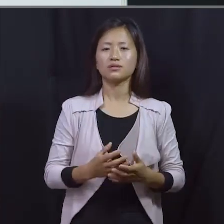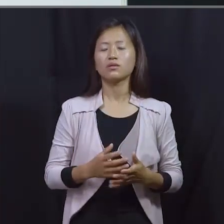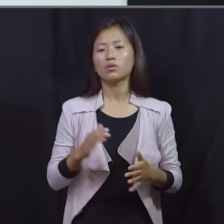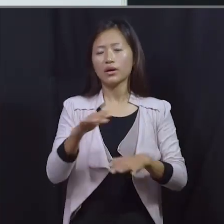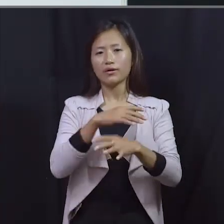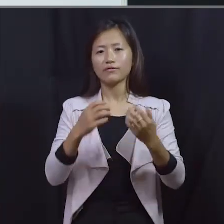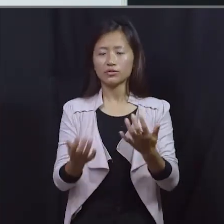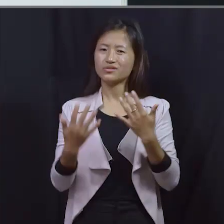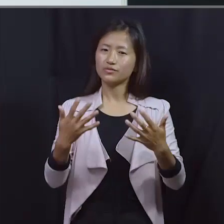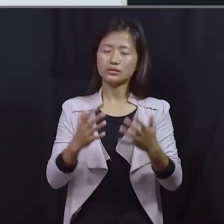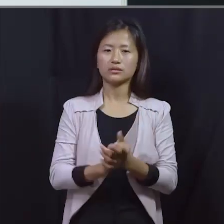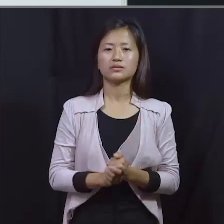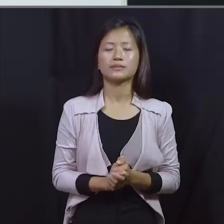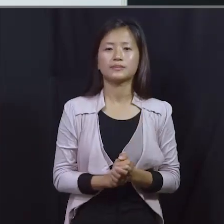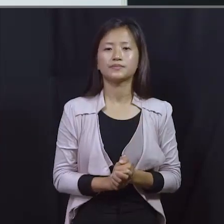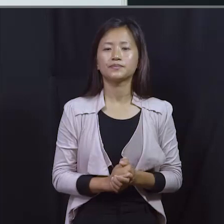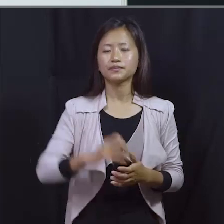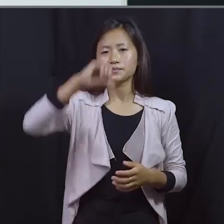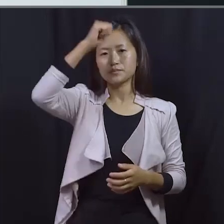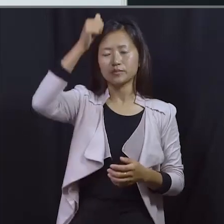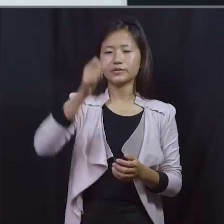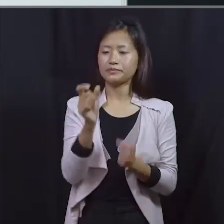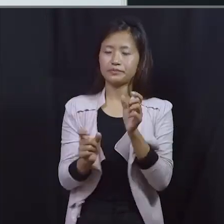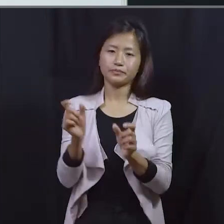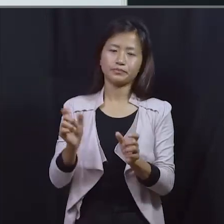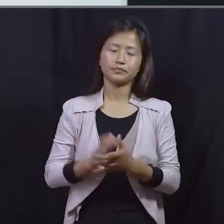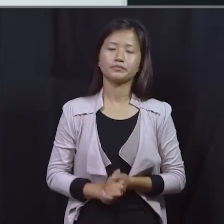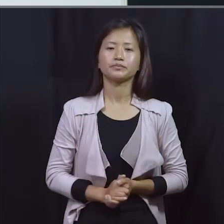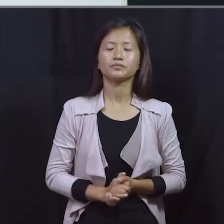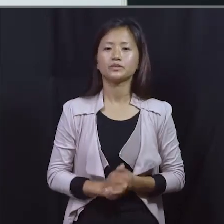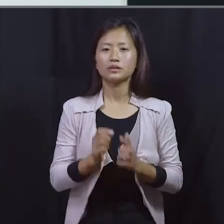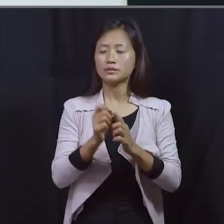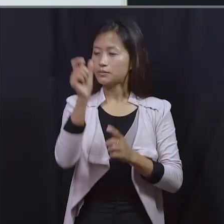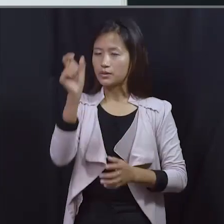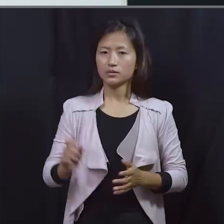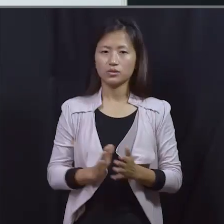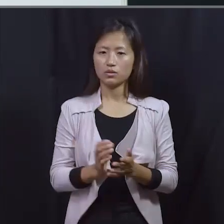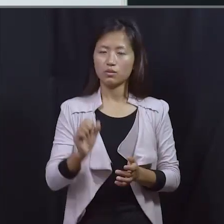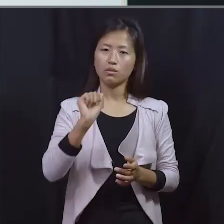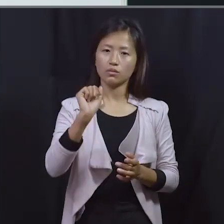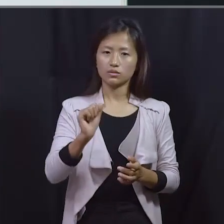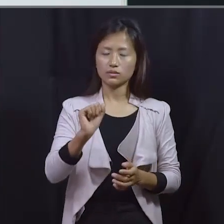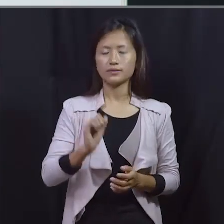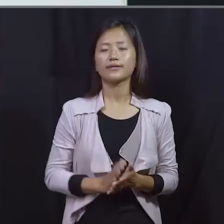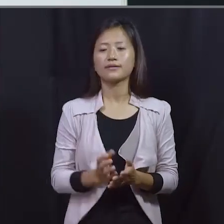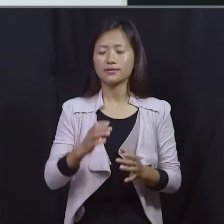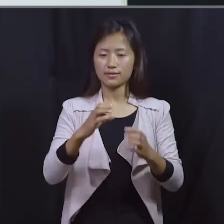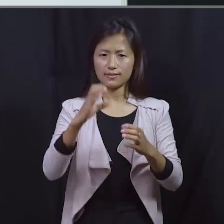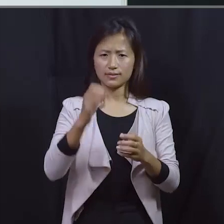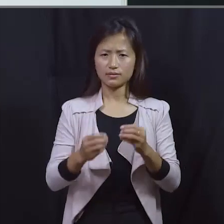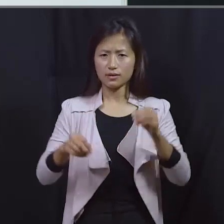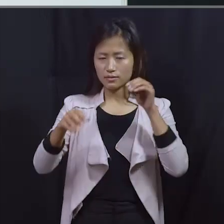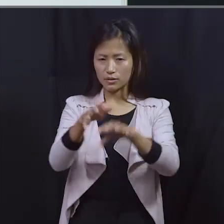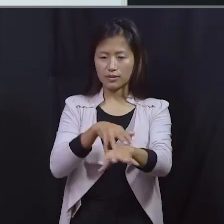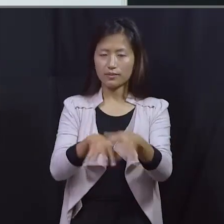famine, it also affected the Indian peasants. And for the peasants, to own a cattle is the treasure. And once they